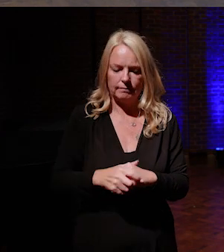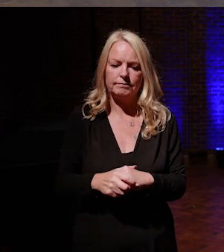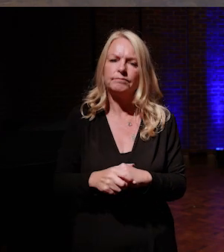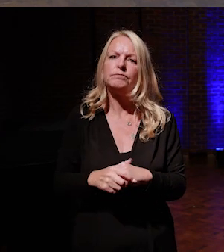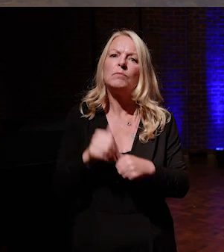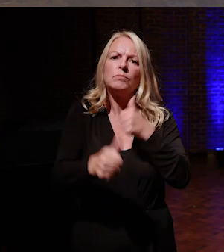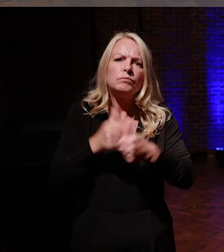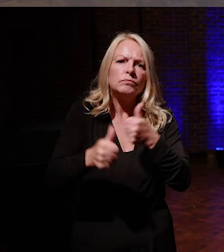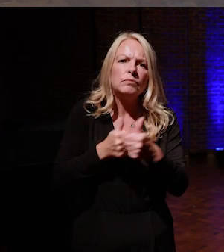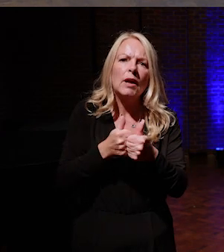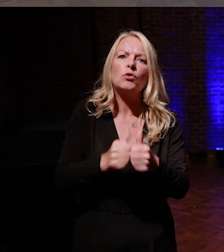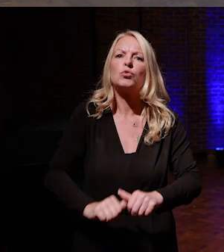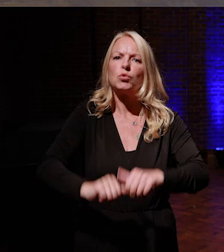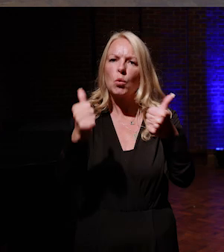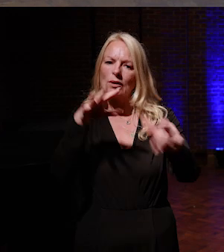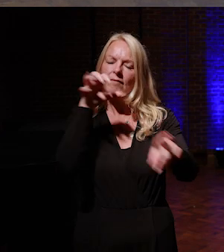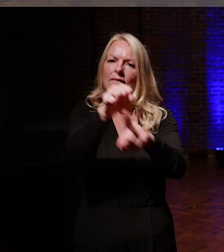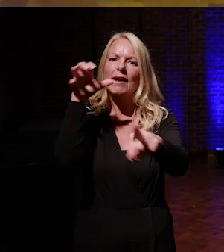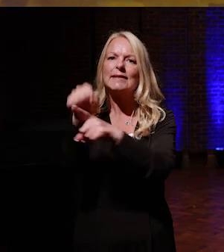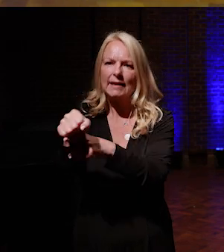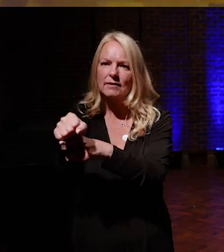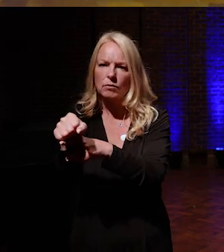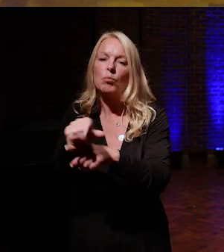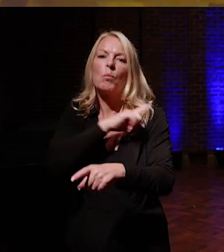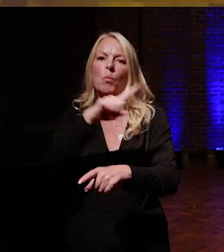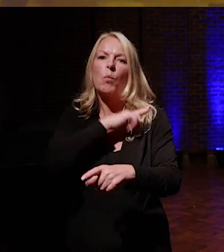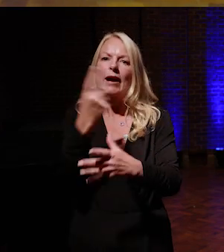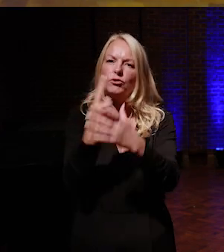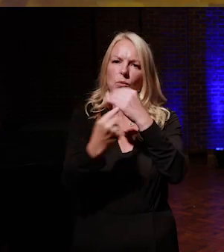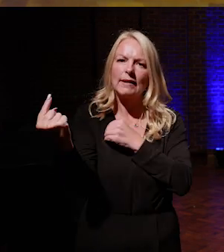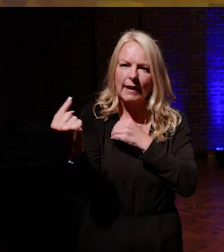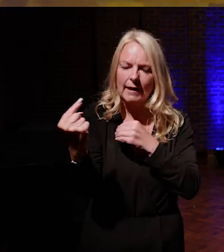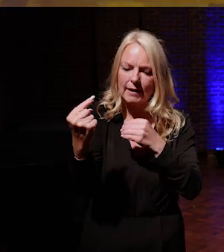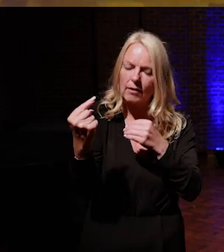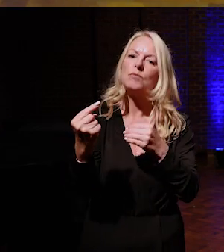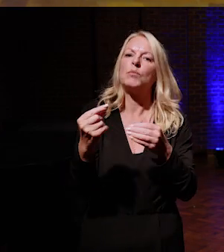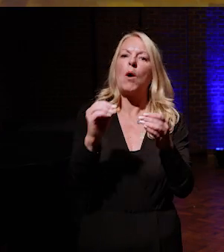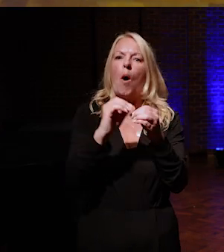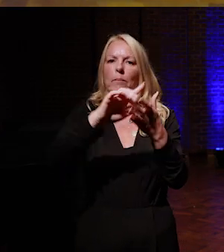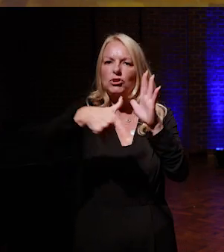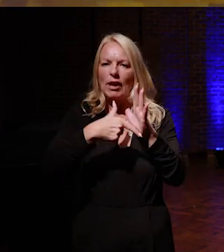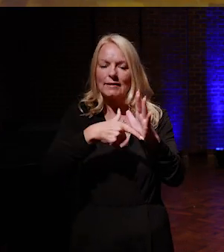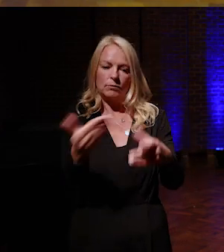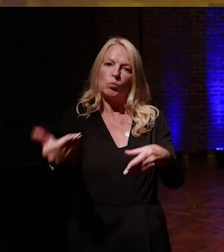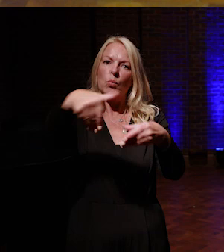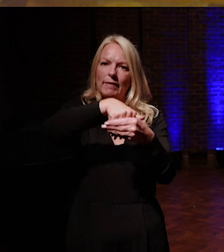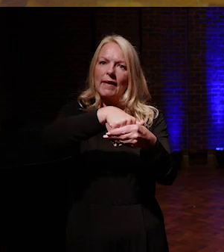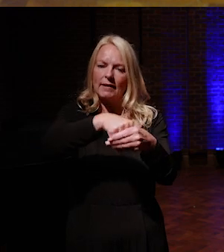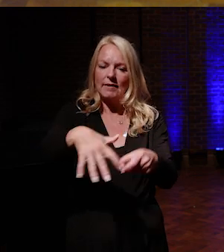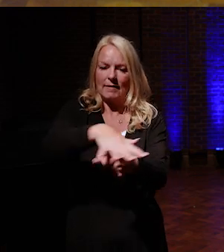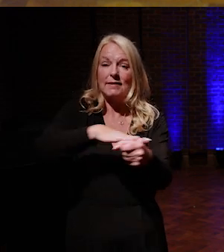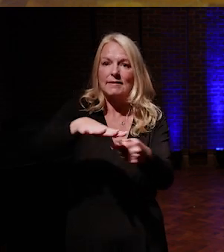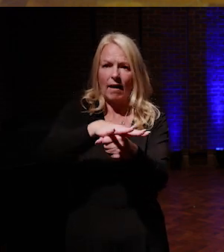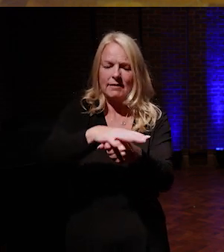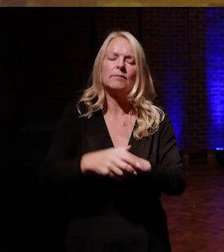It is really good at finding these objects because of the unique combination of objects that are held within such a site.